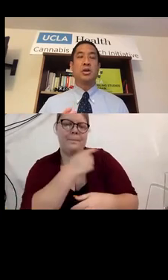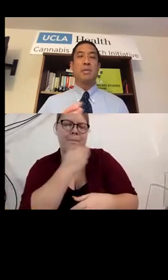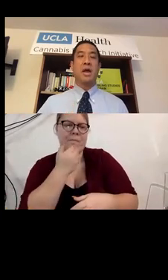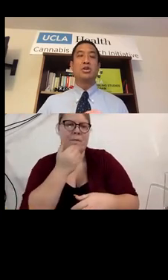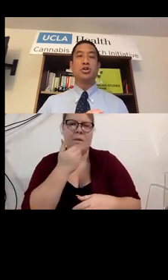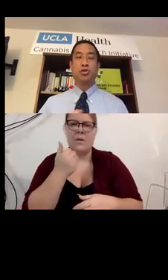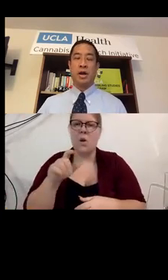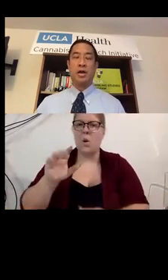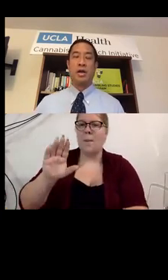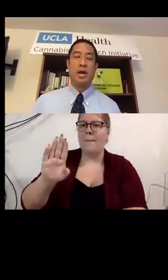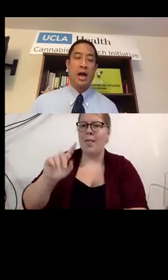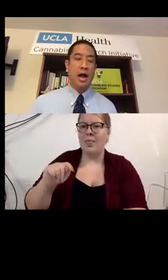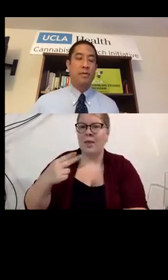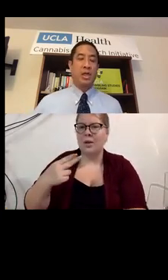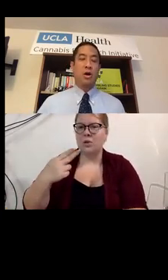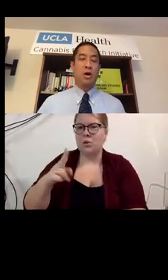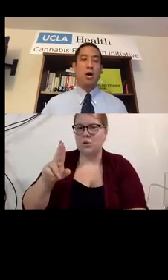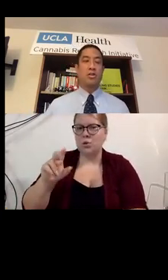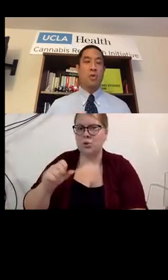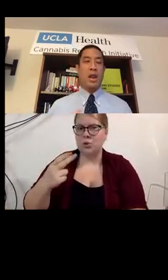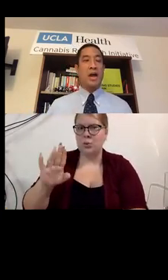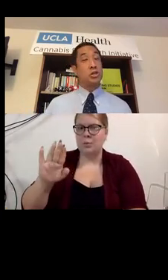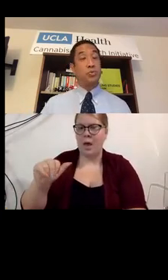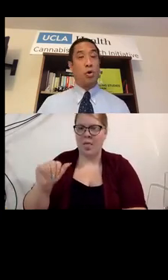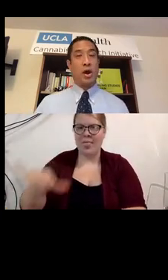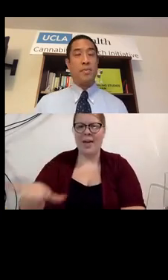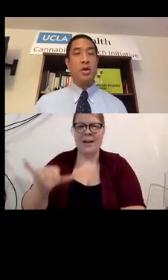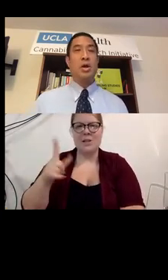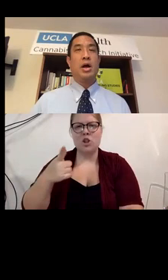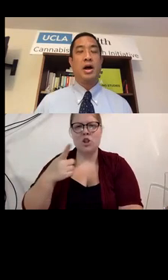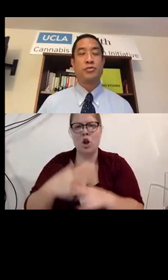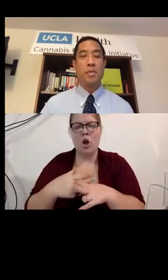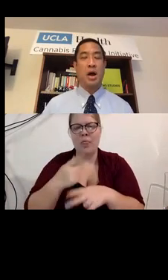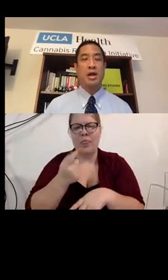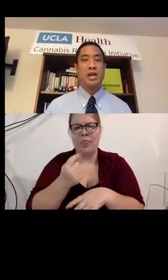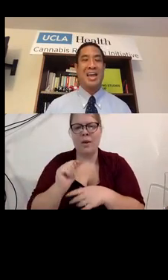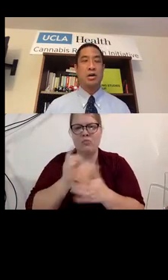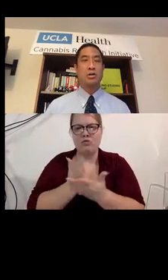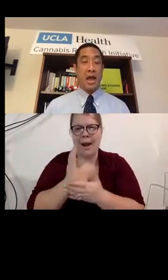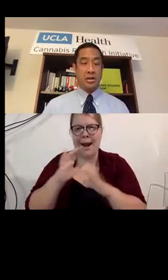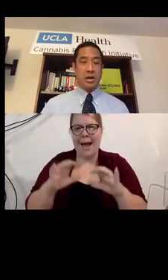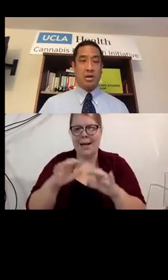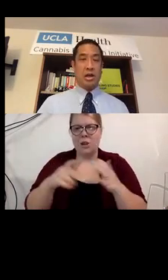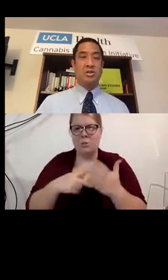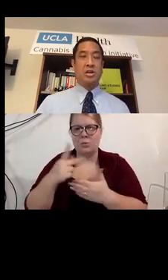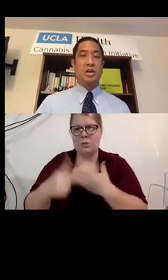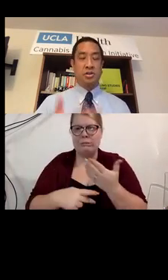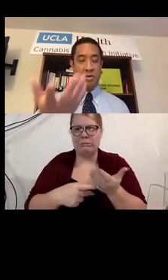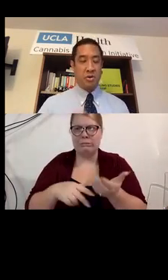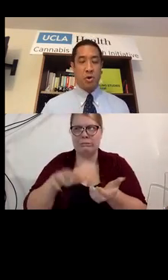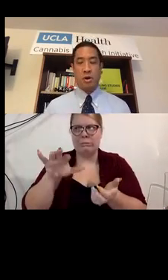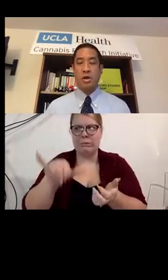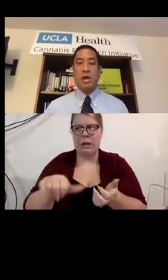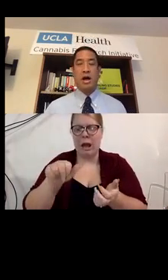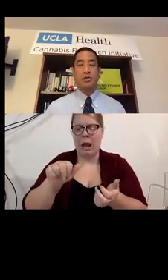BETT SHUVAH, Bet Shuva. They call it the Right Action Program. It's run by Yael Landa, L-A-N-D-A. She's from